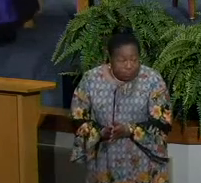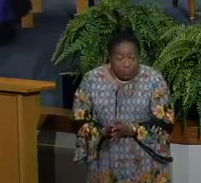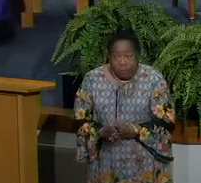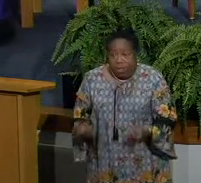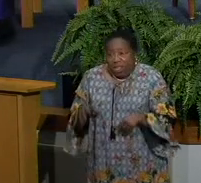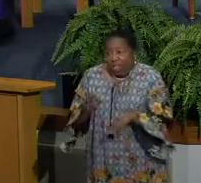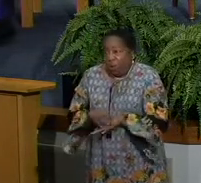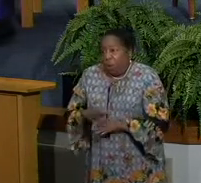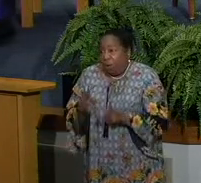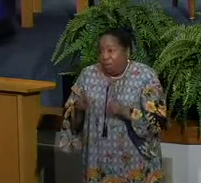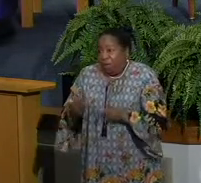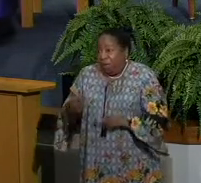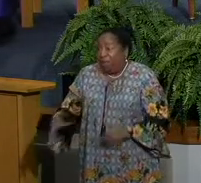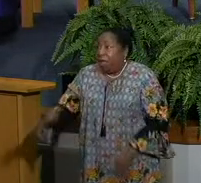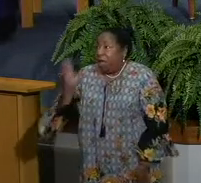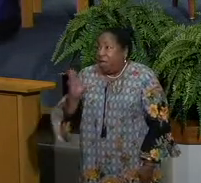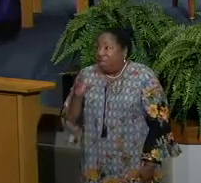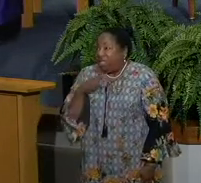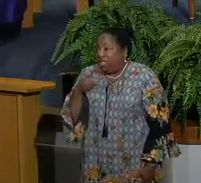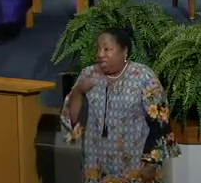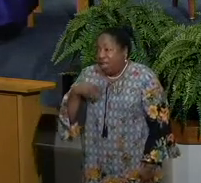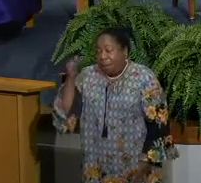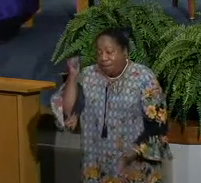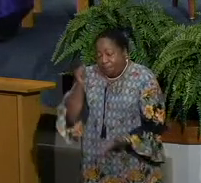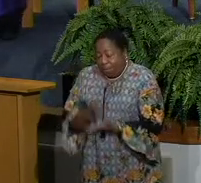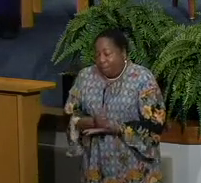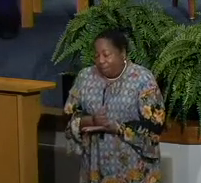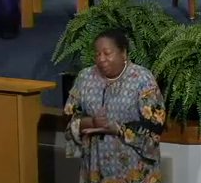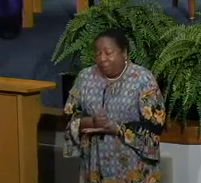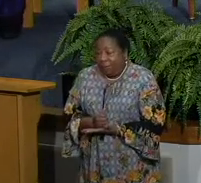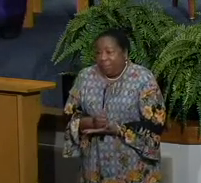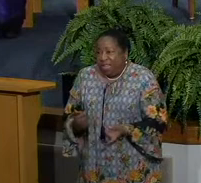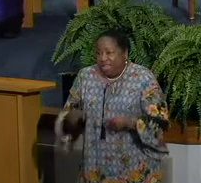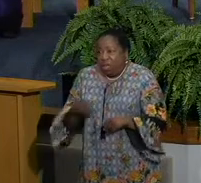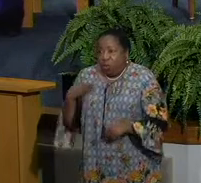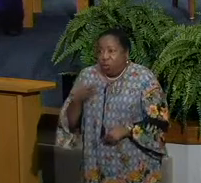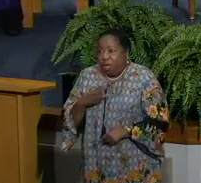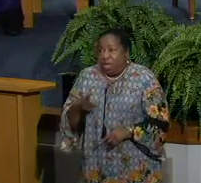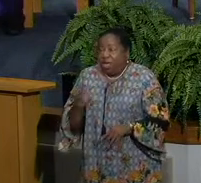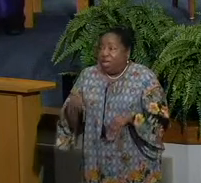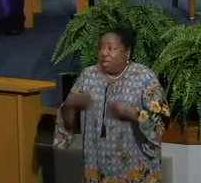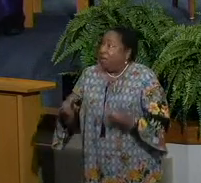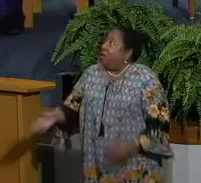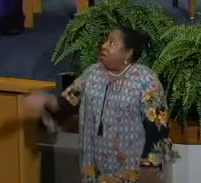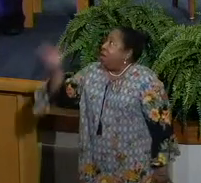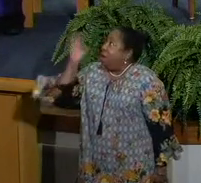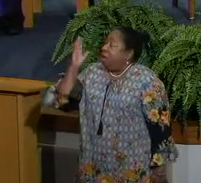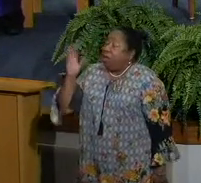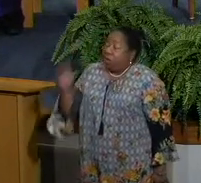Come on, and the people of God said, amen. Can we give God glory?